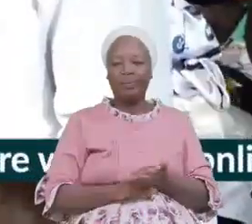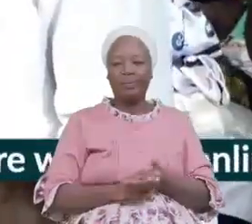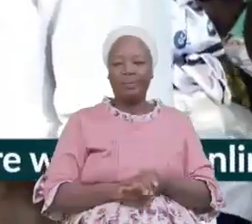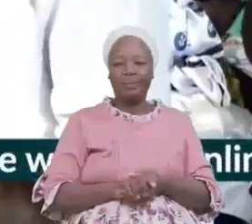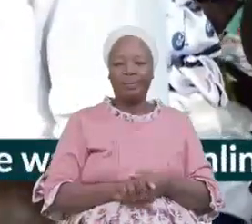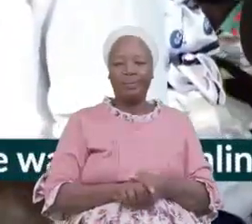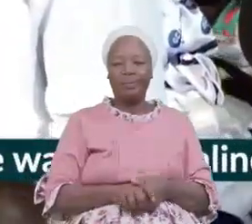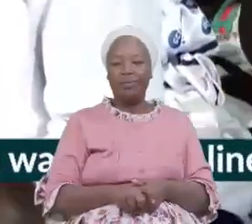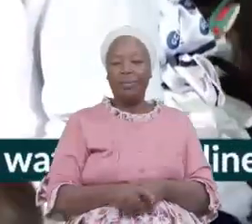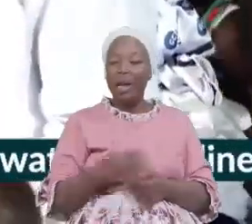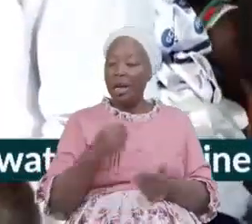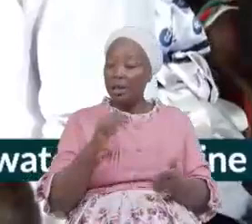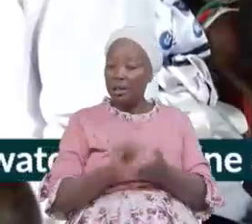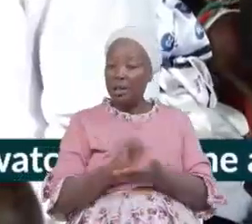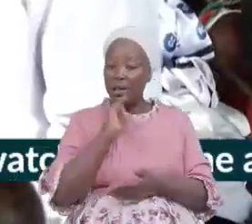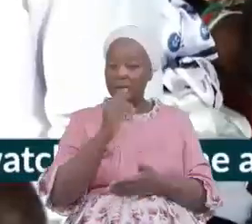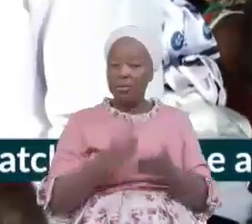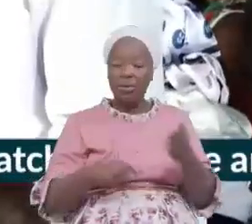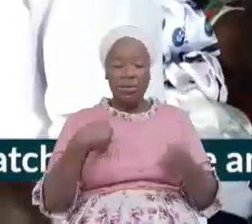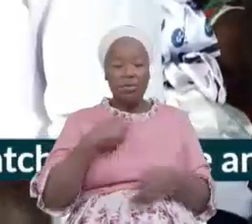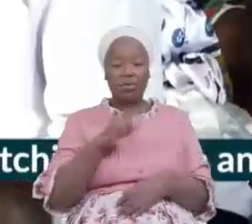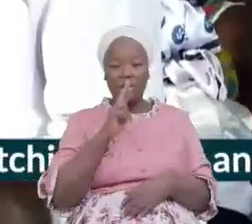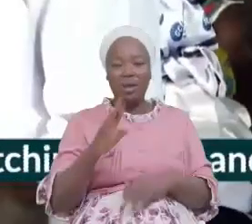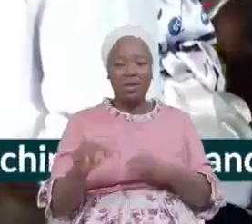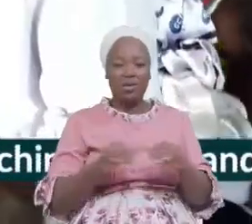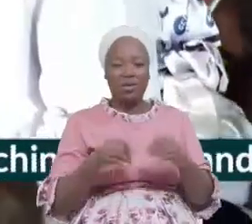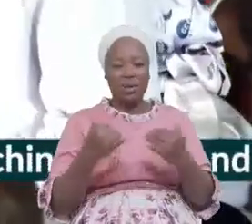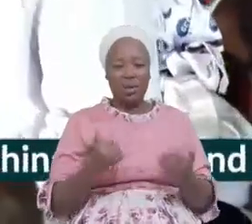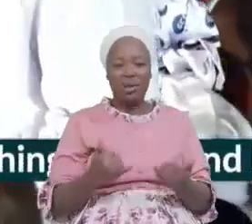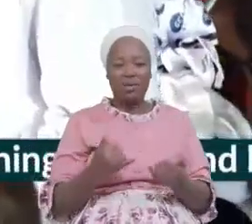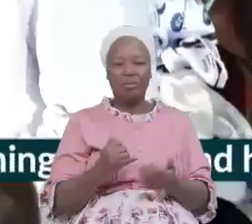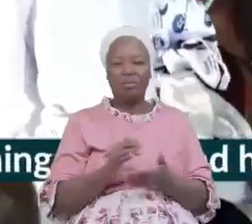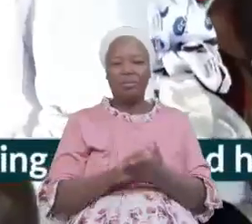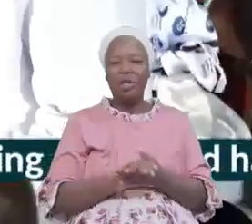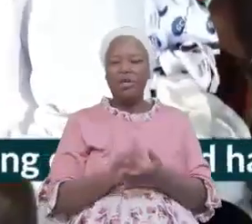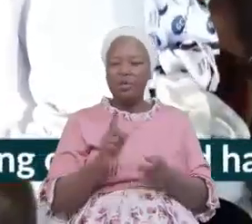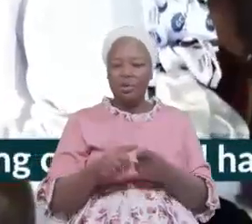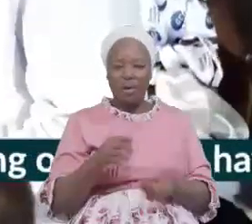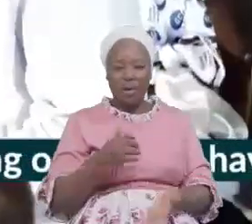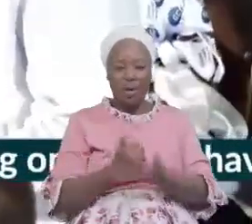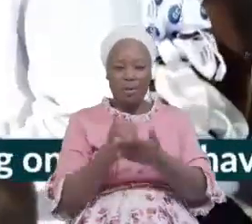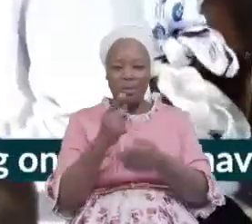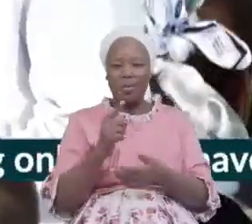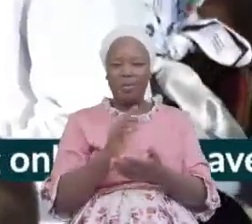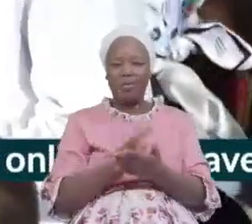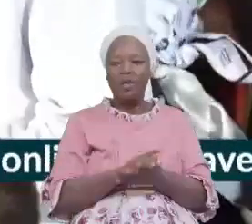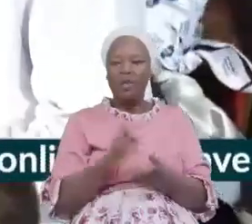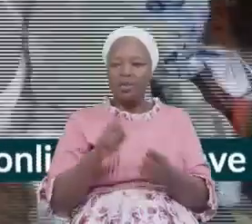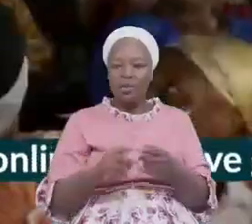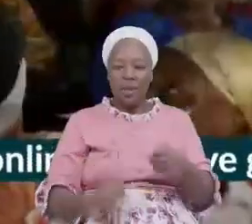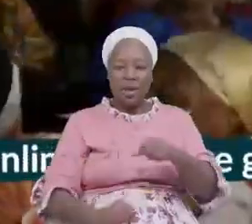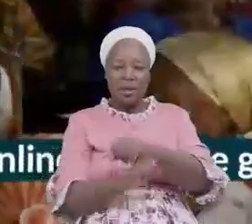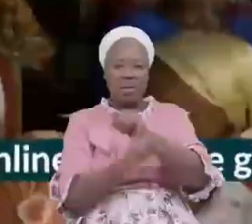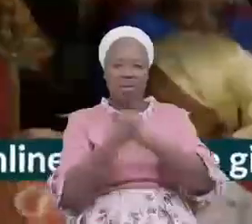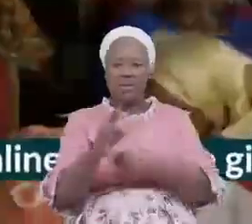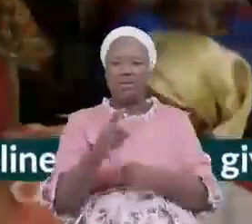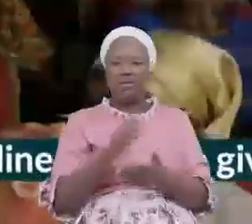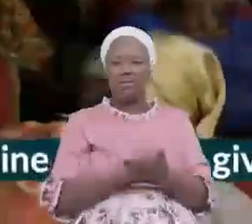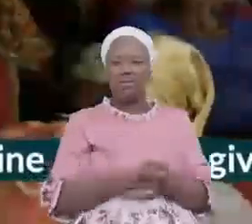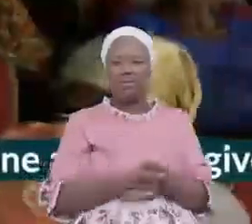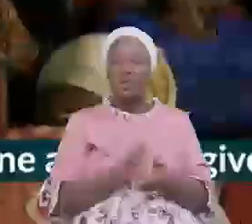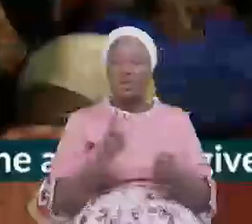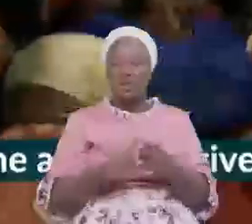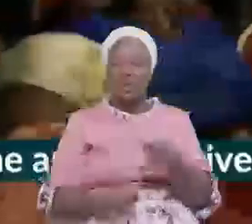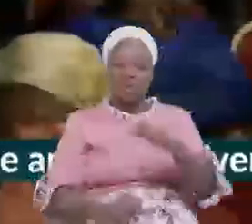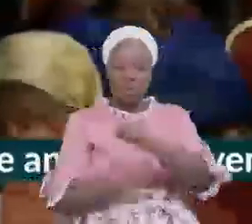And that is what we are doing. To help you, to assist you, to